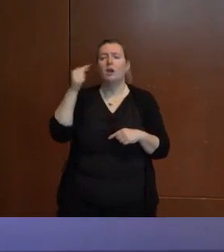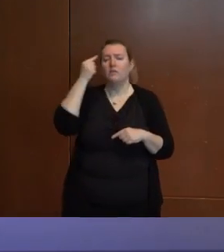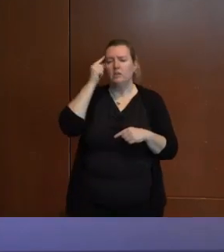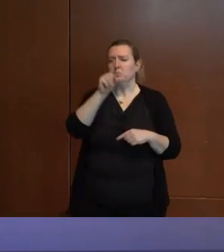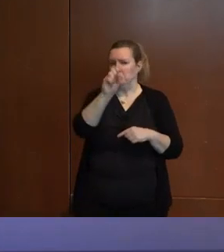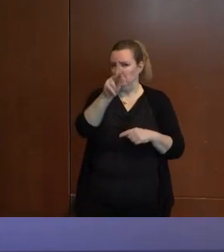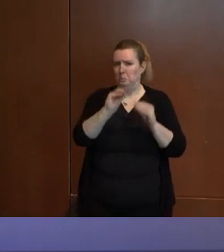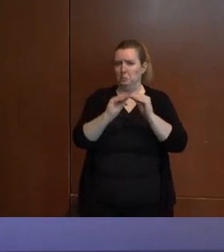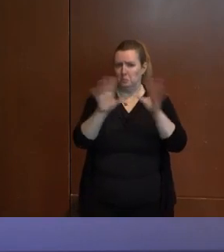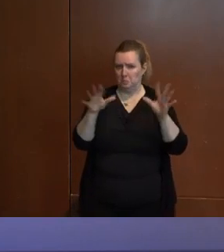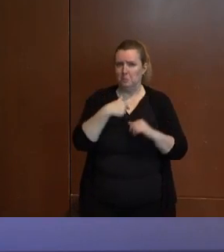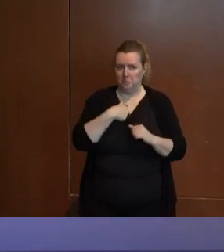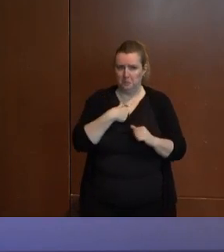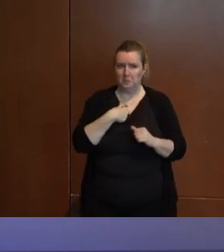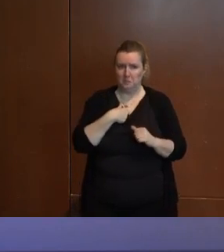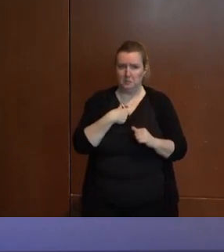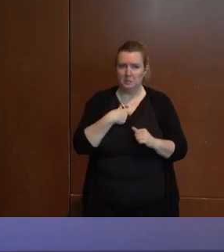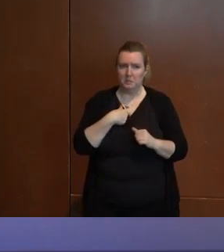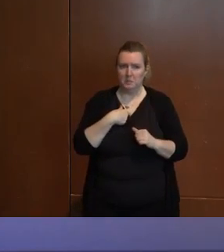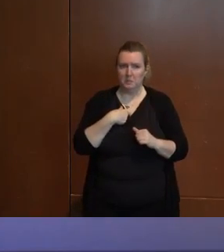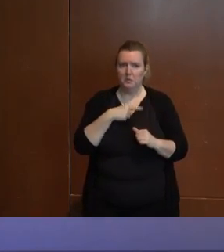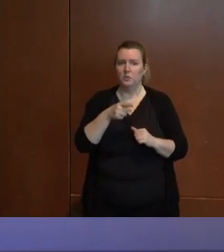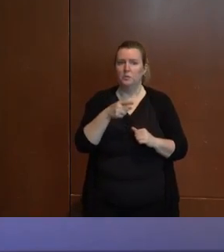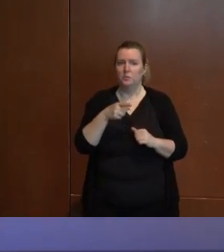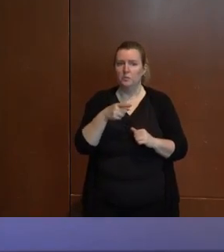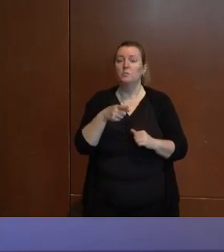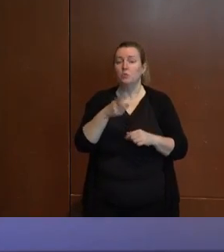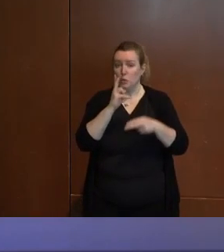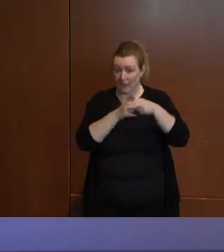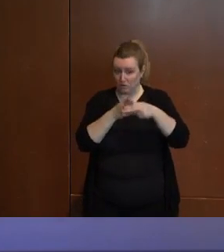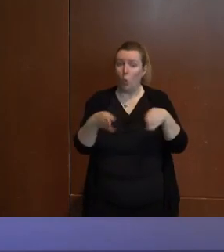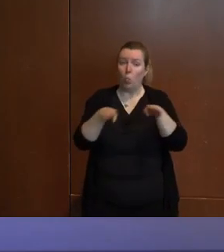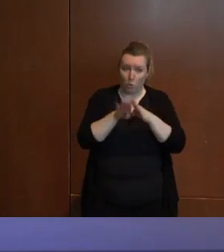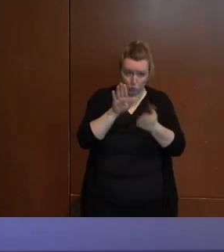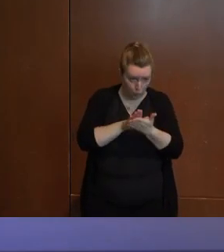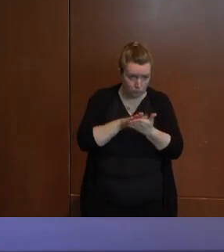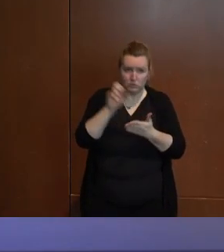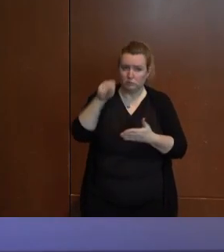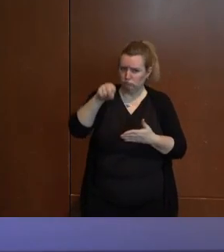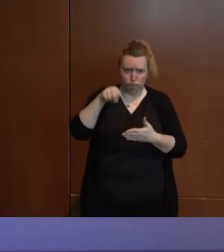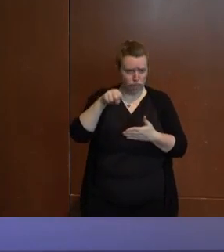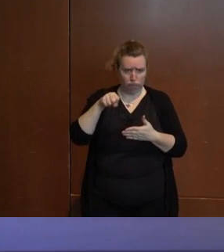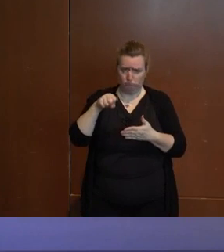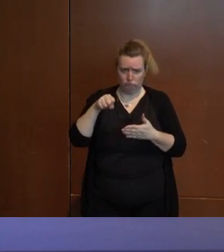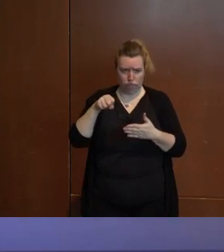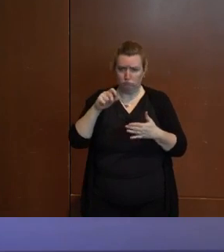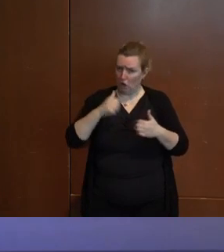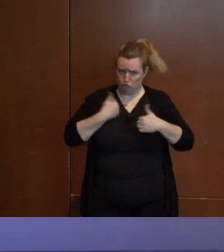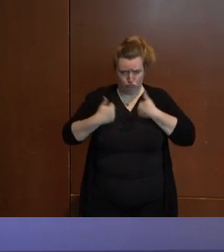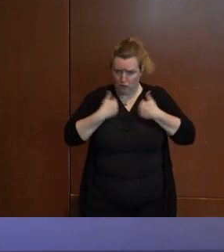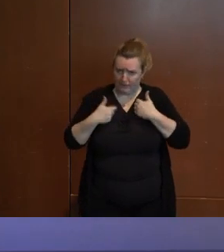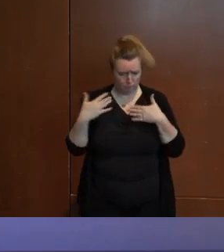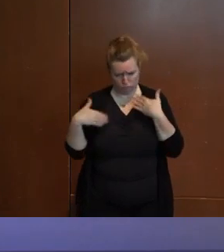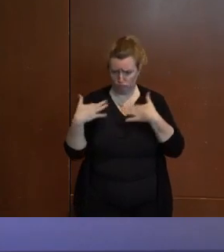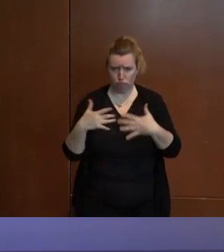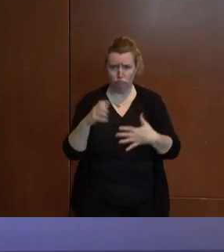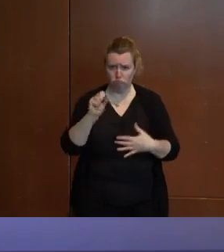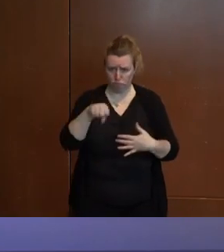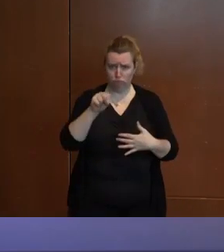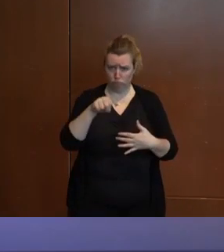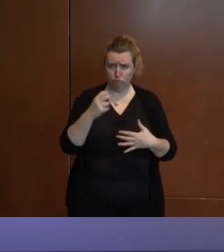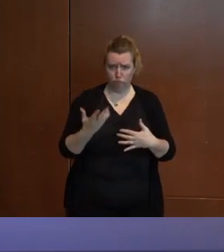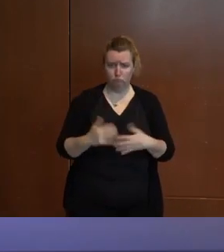That's now several weeks old. The most aggressive steps were taken a week ago Saturday. Brendan, you might